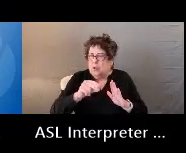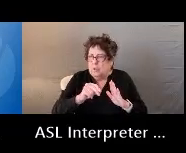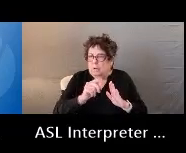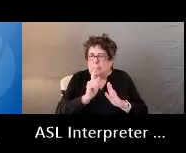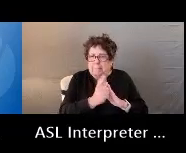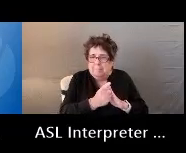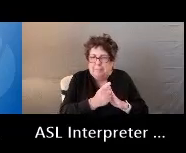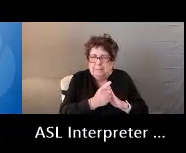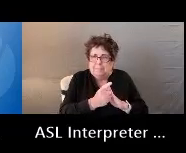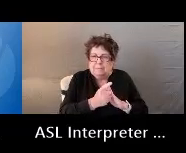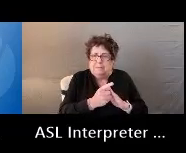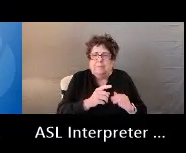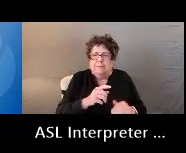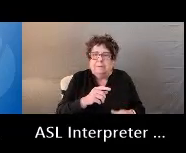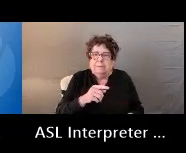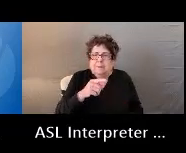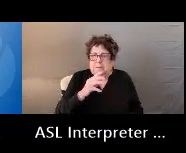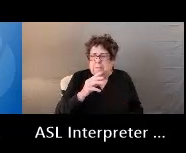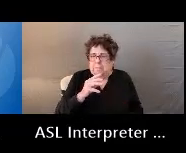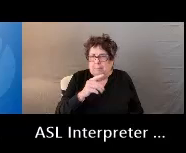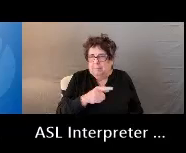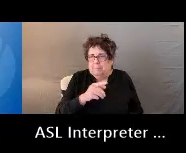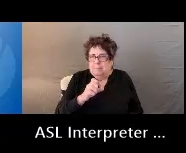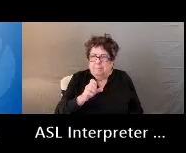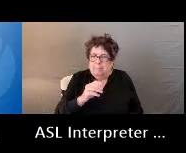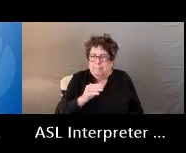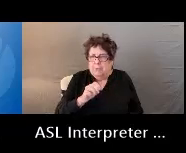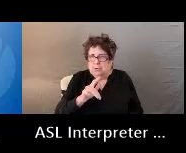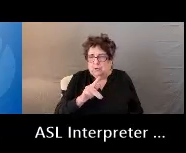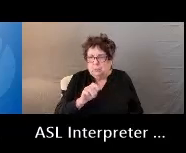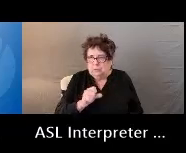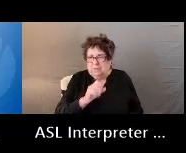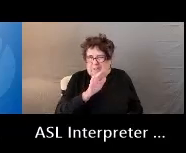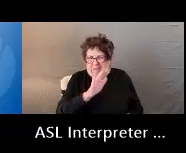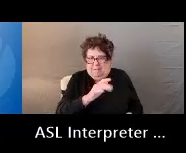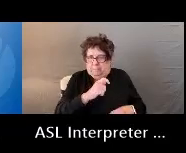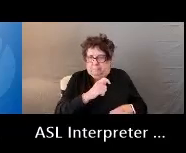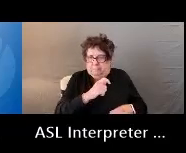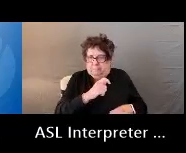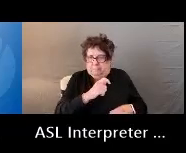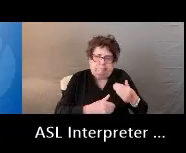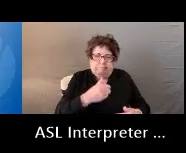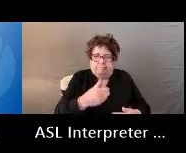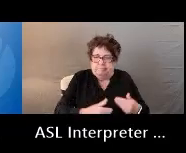a webinar. It was a couple hours long webinar where we provided all the